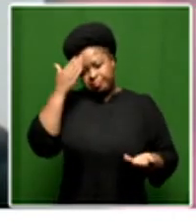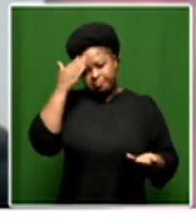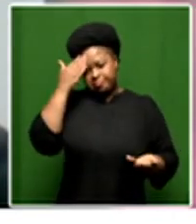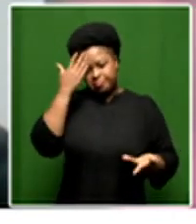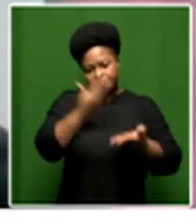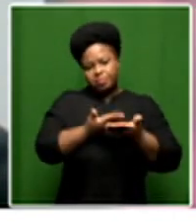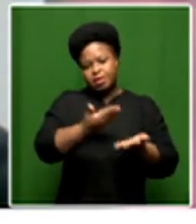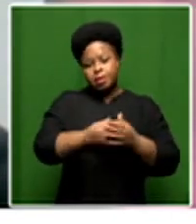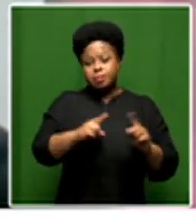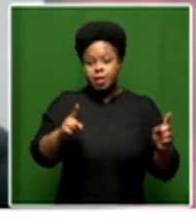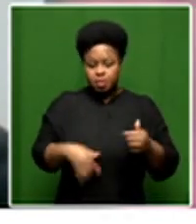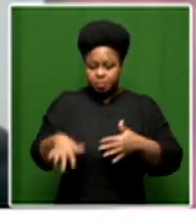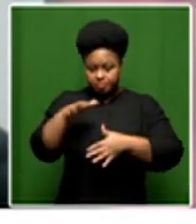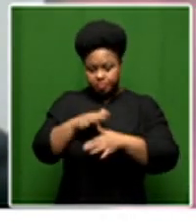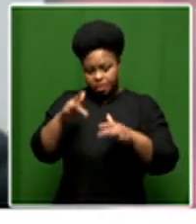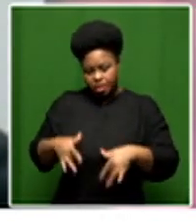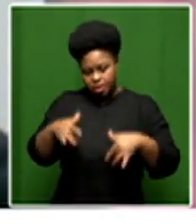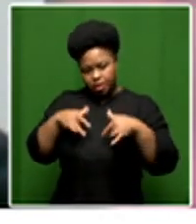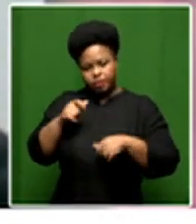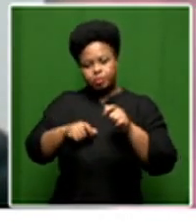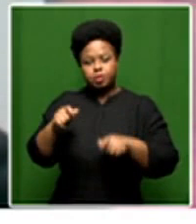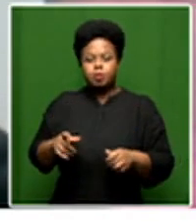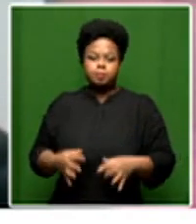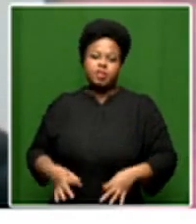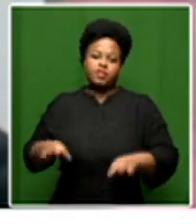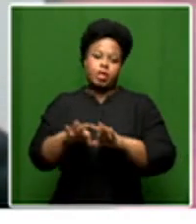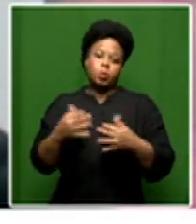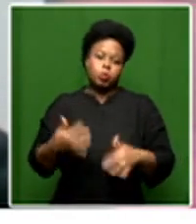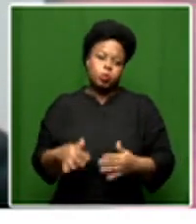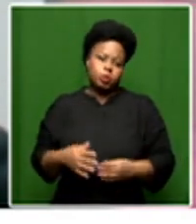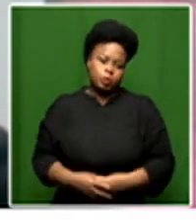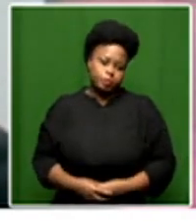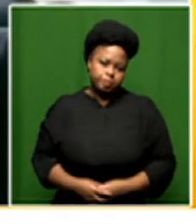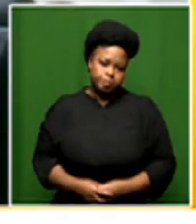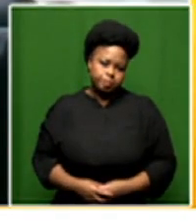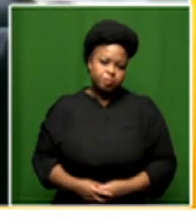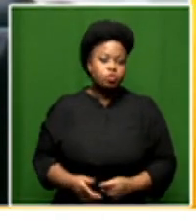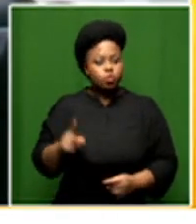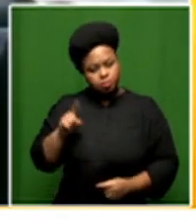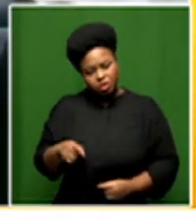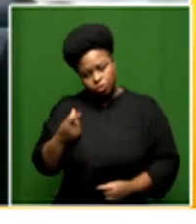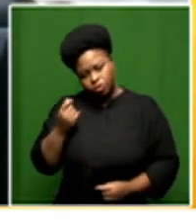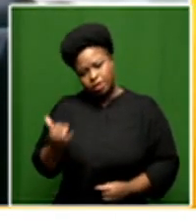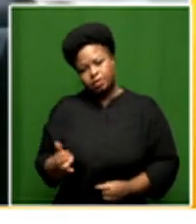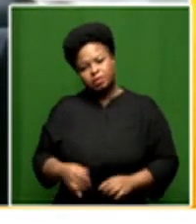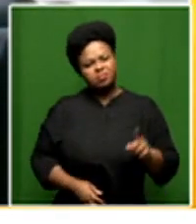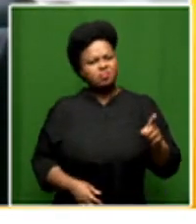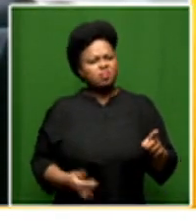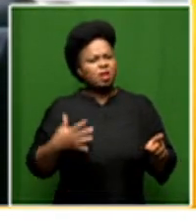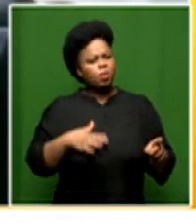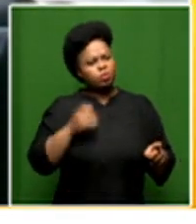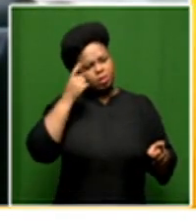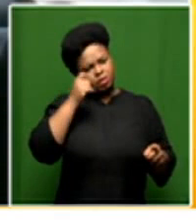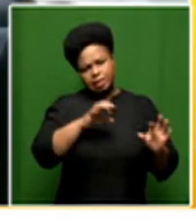the life of our people must be valued. There is no cost for life. So we must do that. Let me understand this,